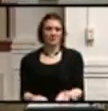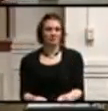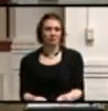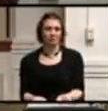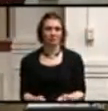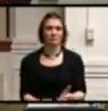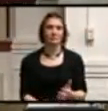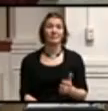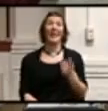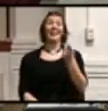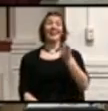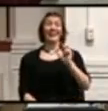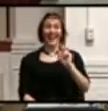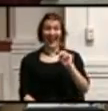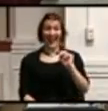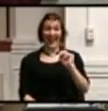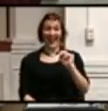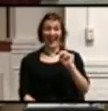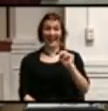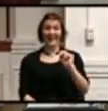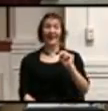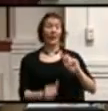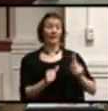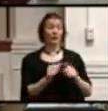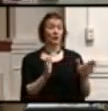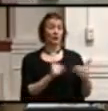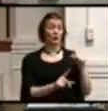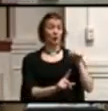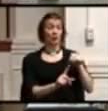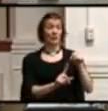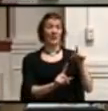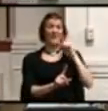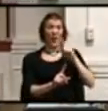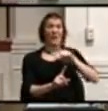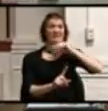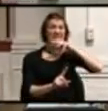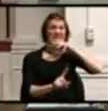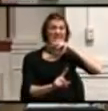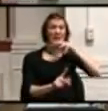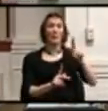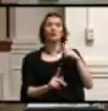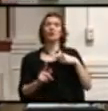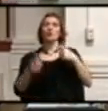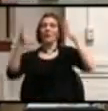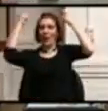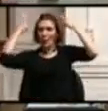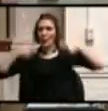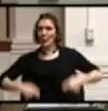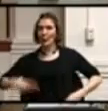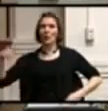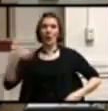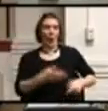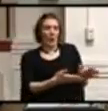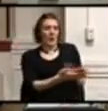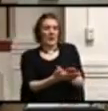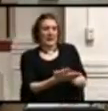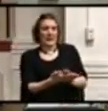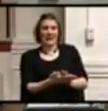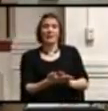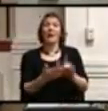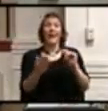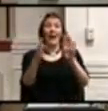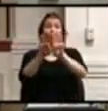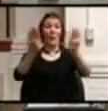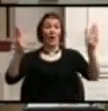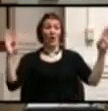and then the decontamination room, somebody can suit up and go spray it down and clean it. So it's all hard surface, floor drains,